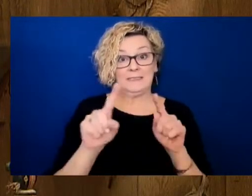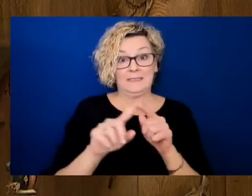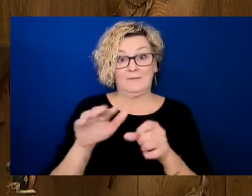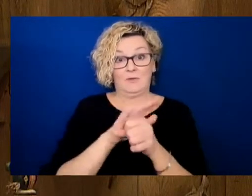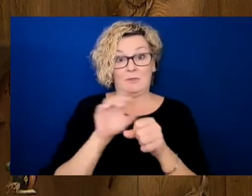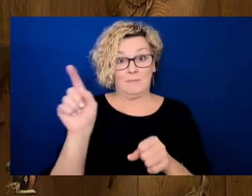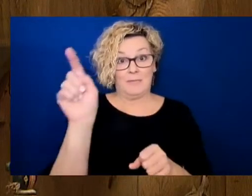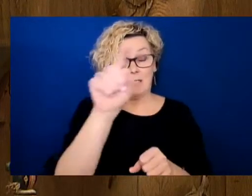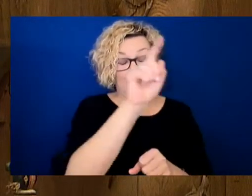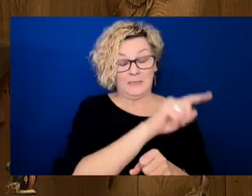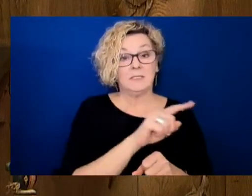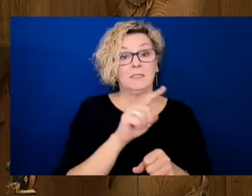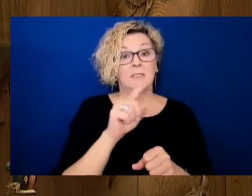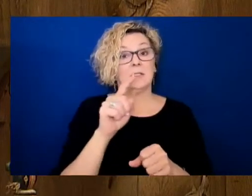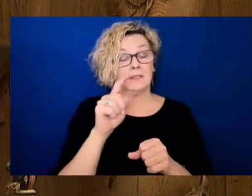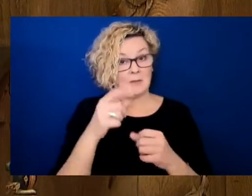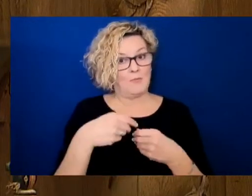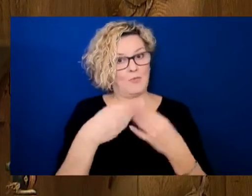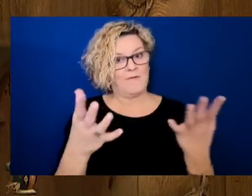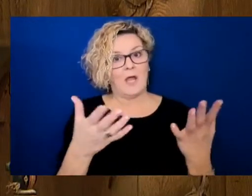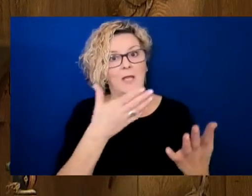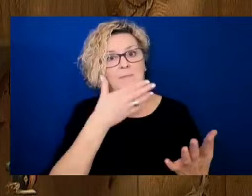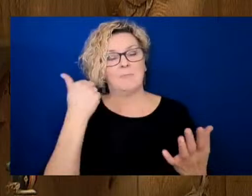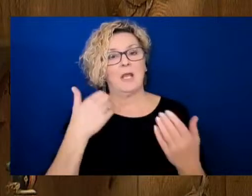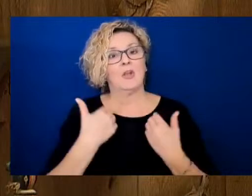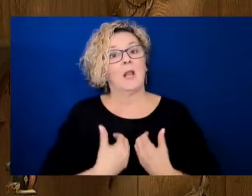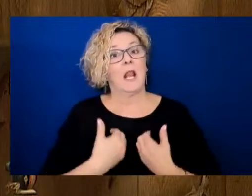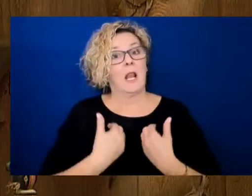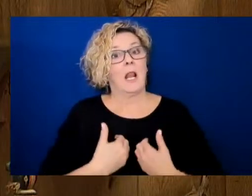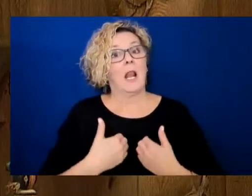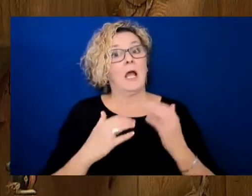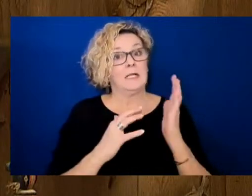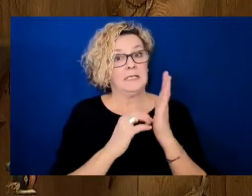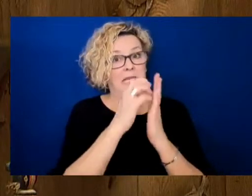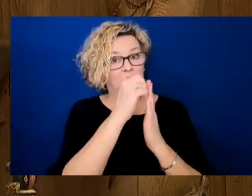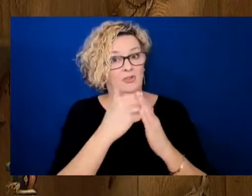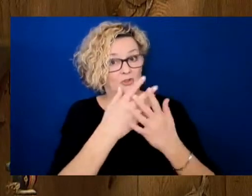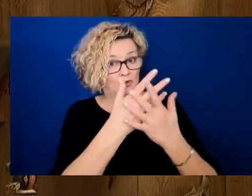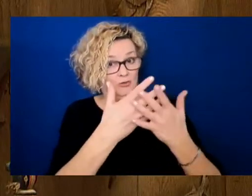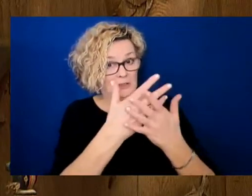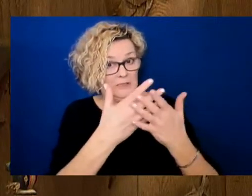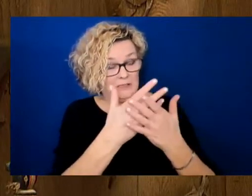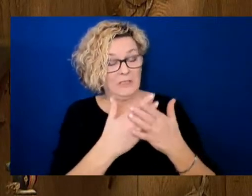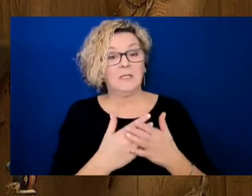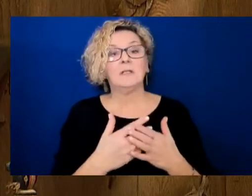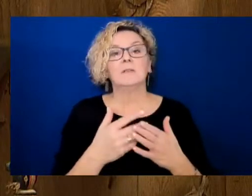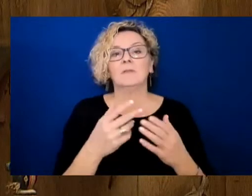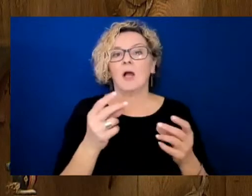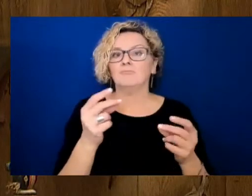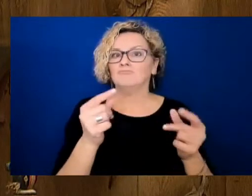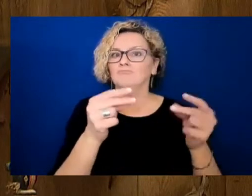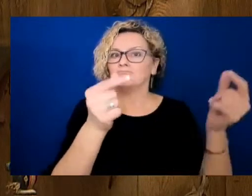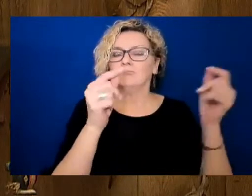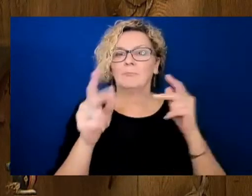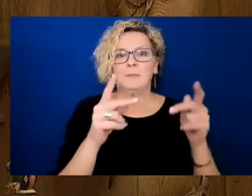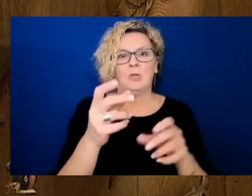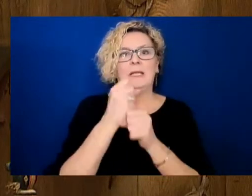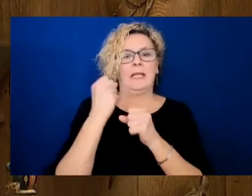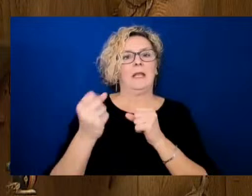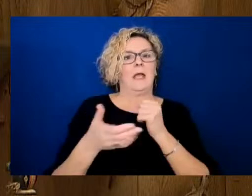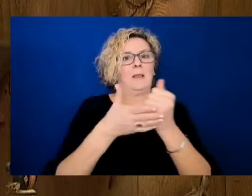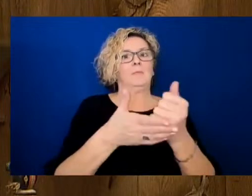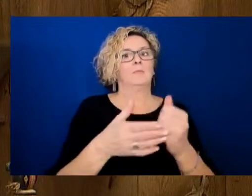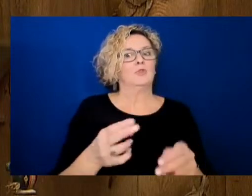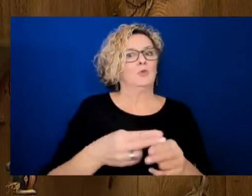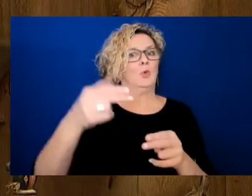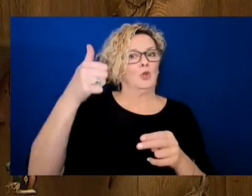find cancer earlier so people can get treatment sooner. More than 5,000 lung screening tests were done in the first